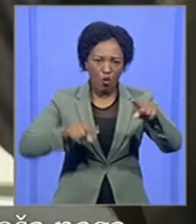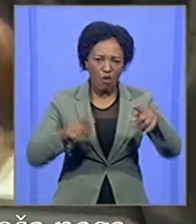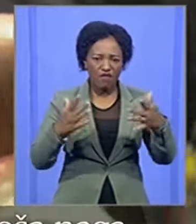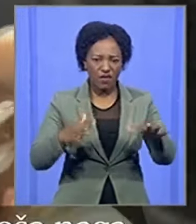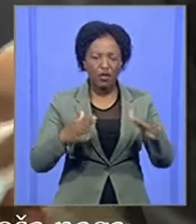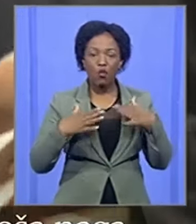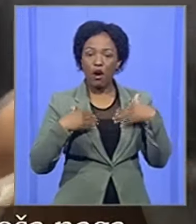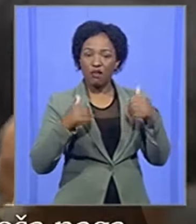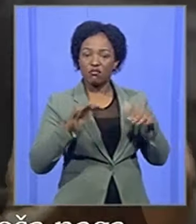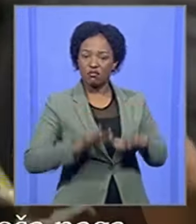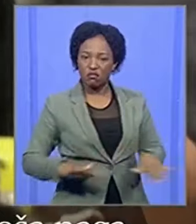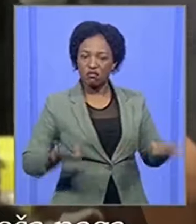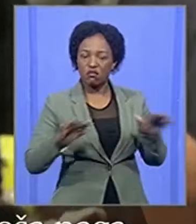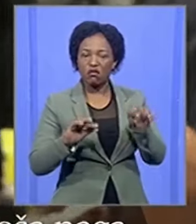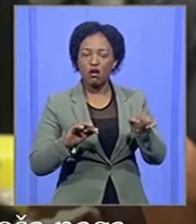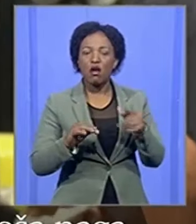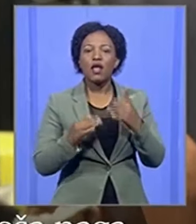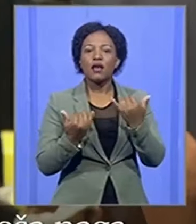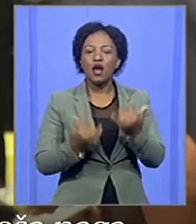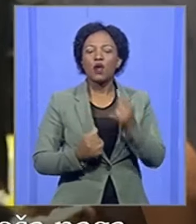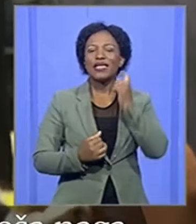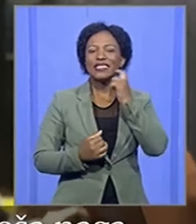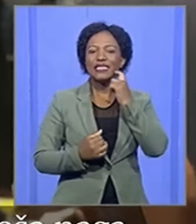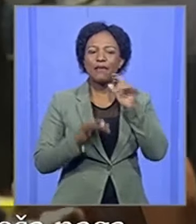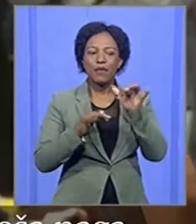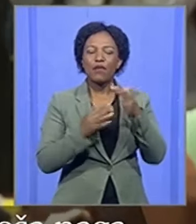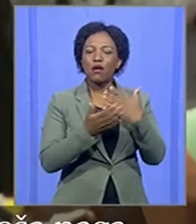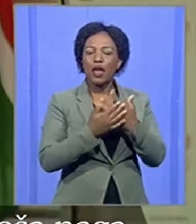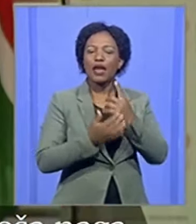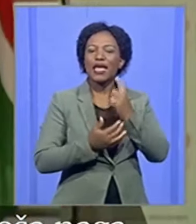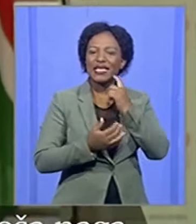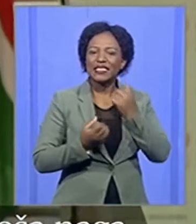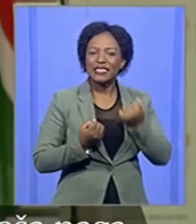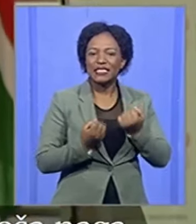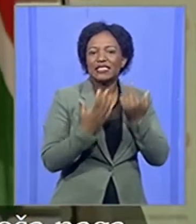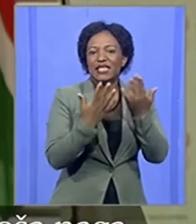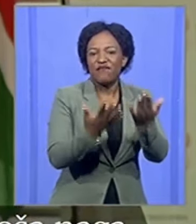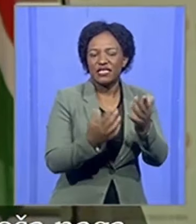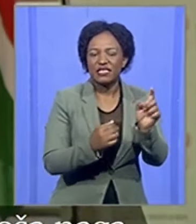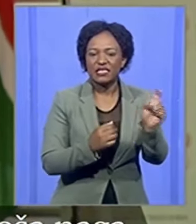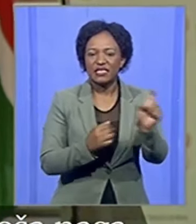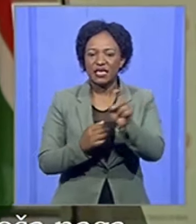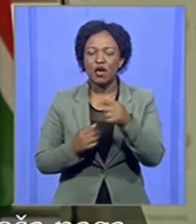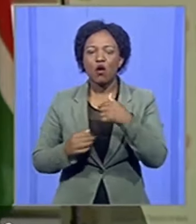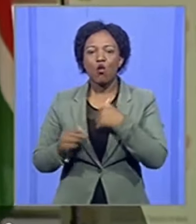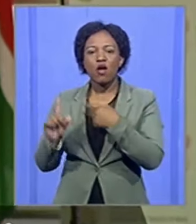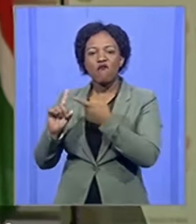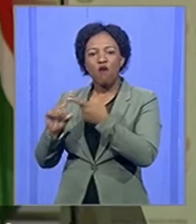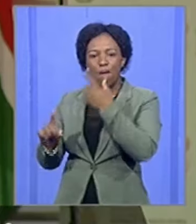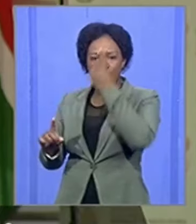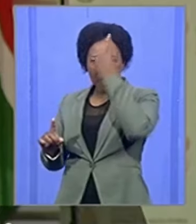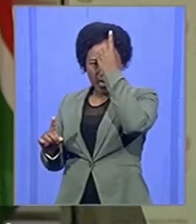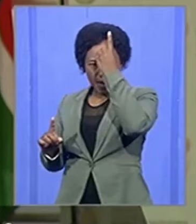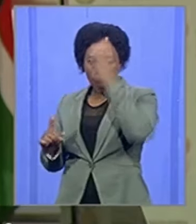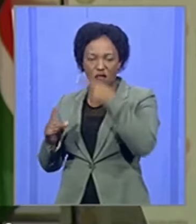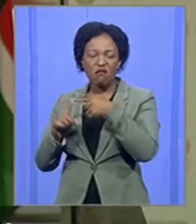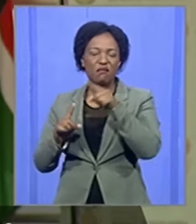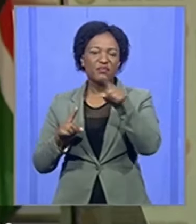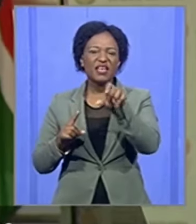re se tla dira gore go be bonolo go hwetša ditirelo tša kgoro. Go tloga Durban re boa South Gate dibeke tše di tlang gona